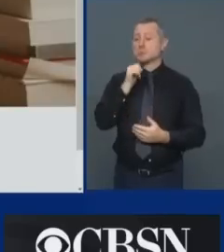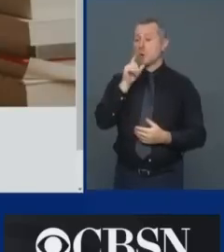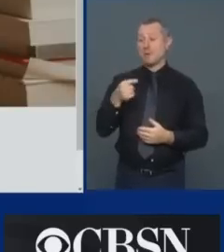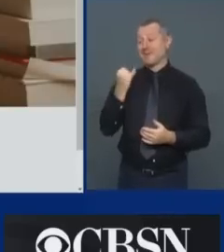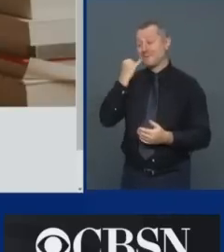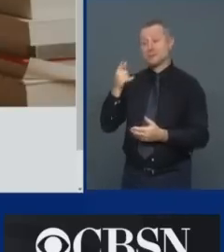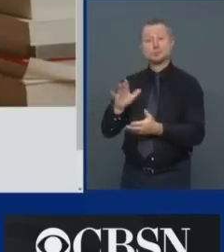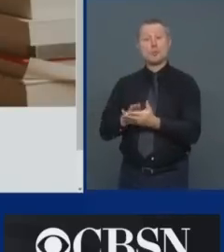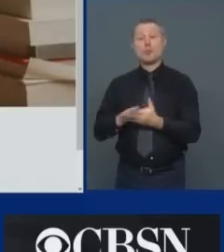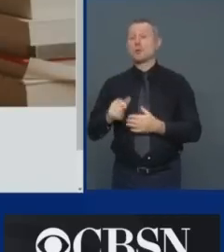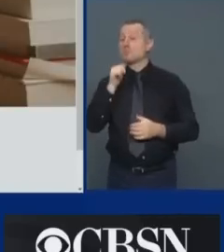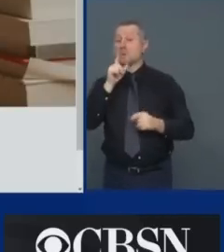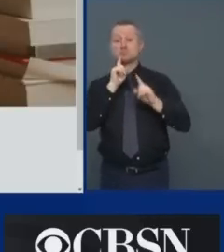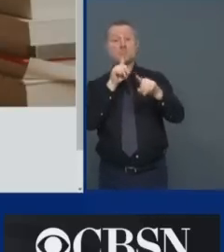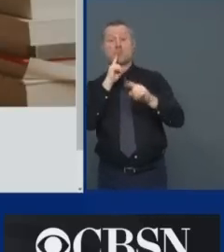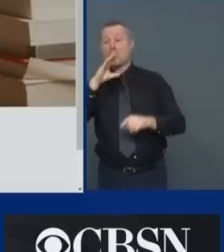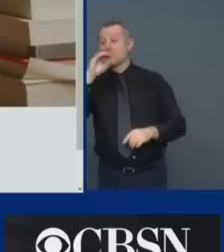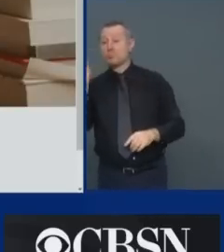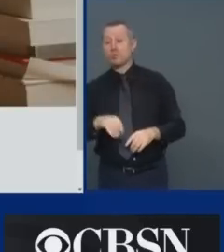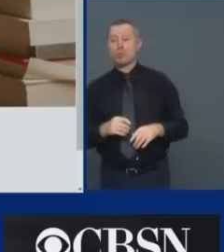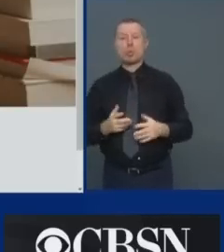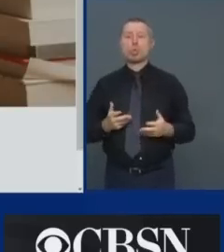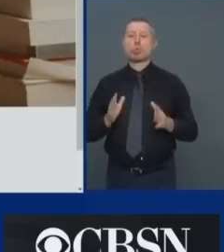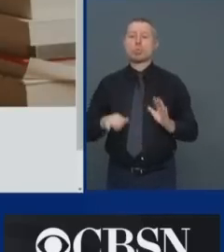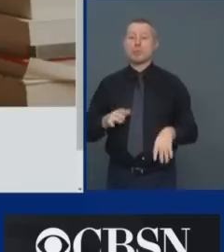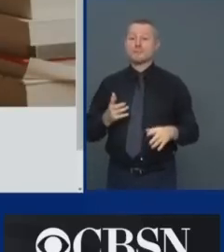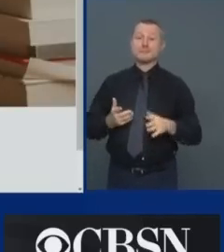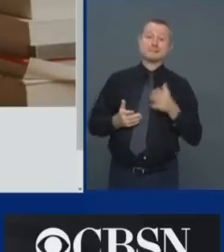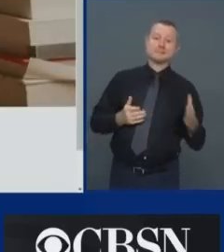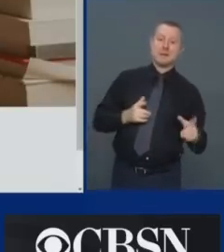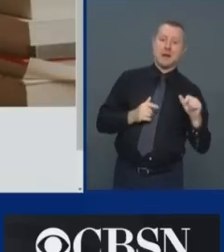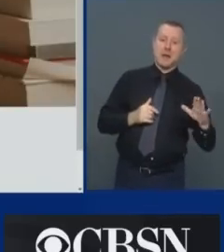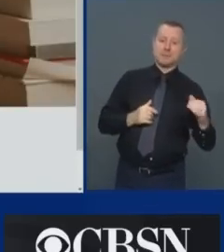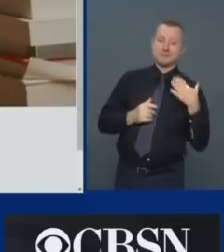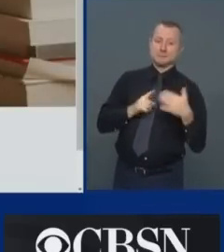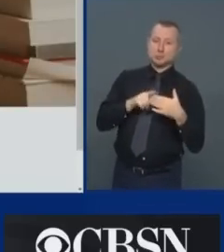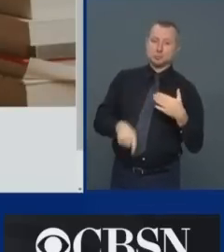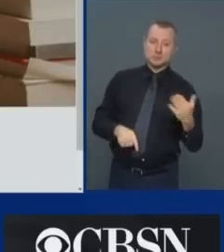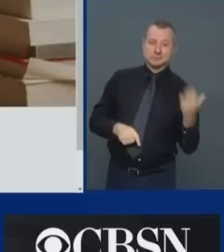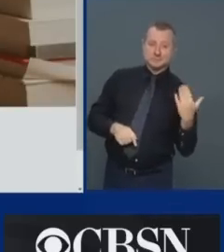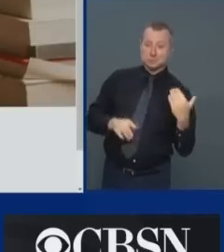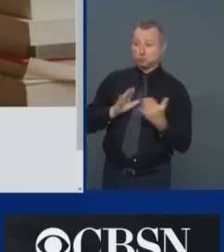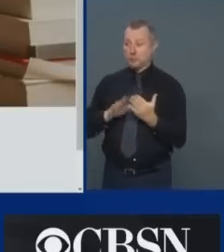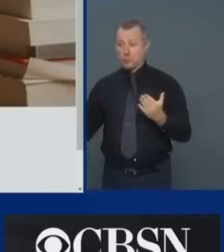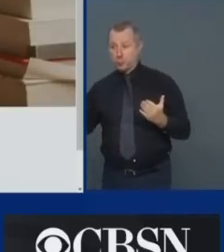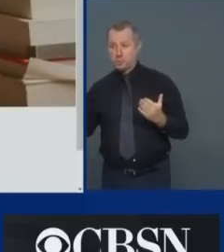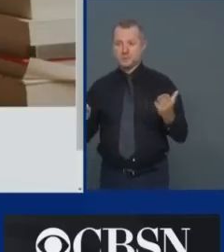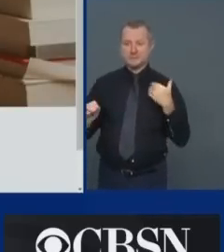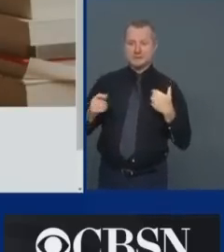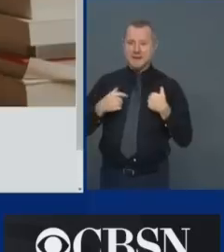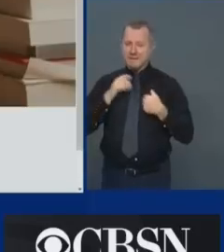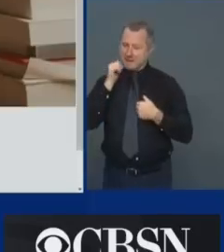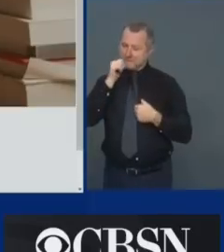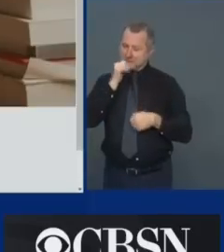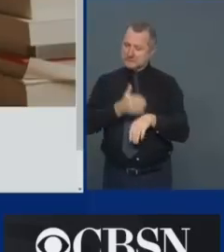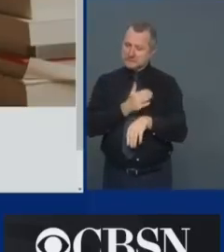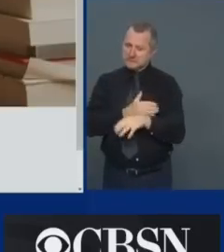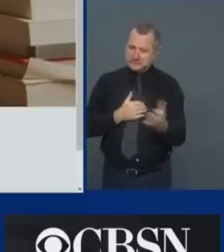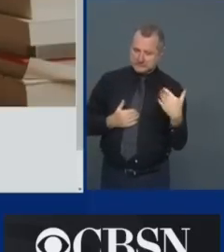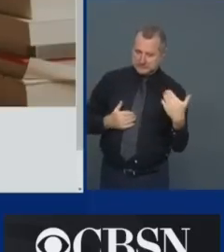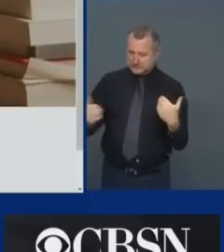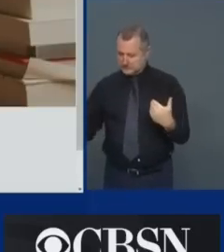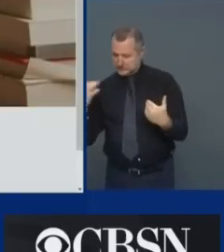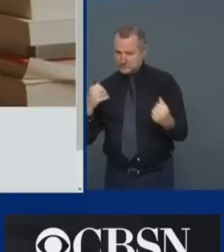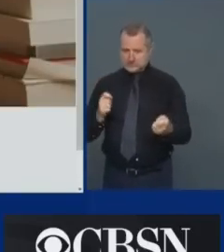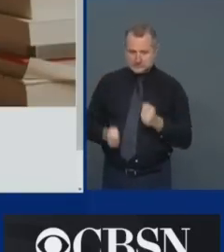from the labs as well. And every day we work to try to collect more and better data, and as we do that, we'll continue adding it